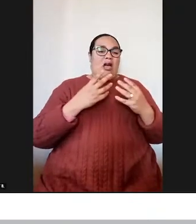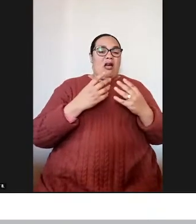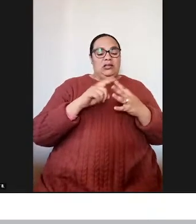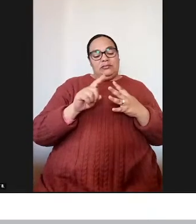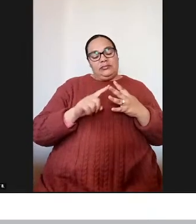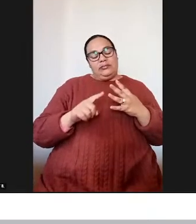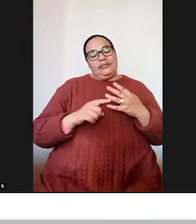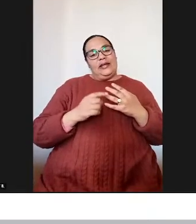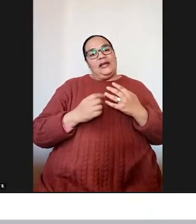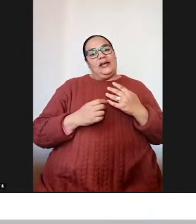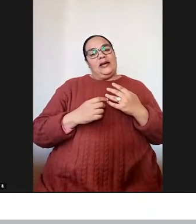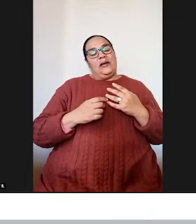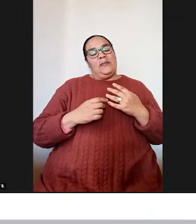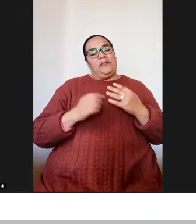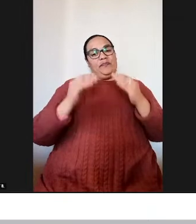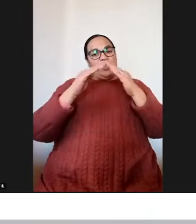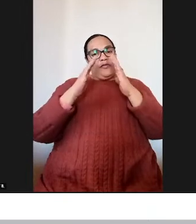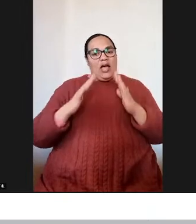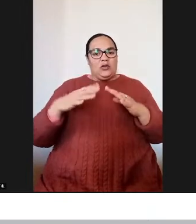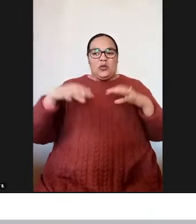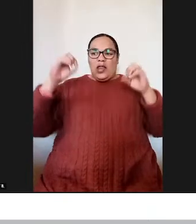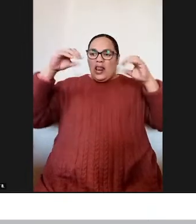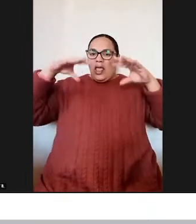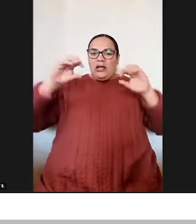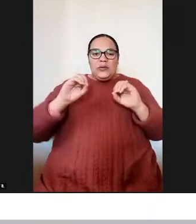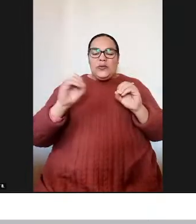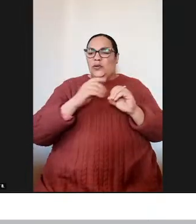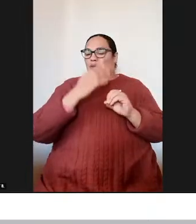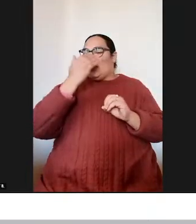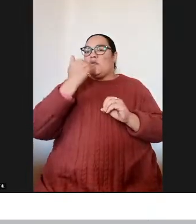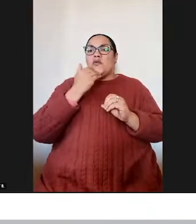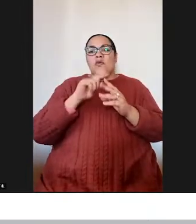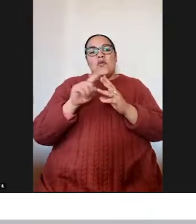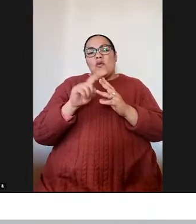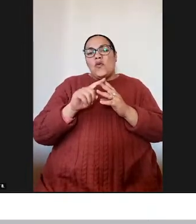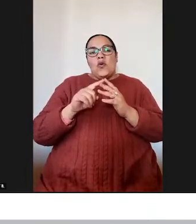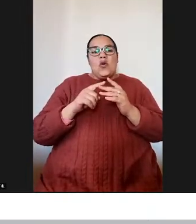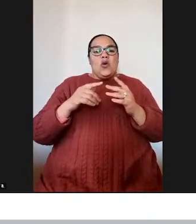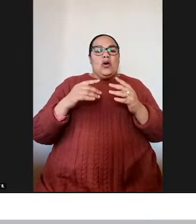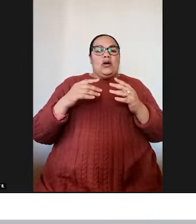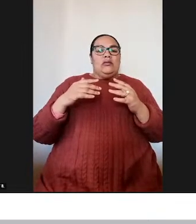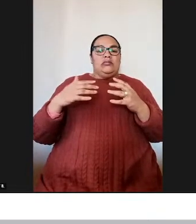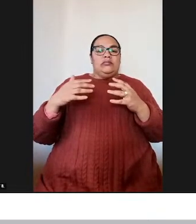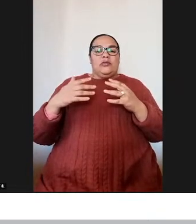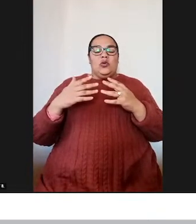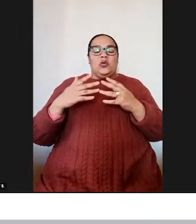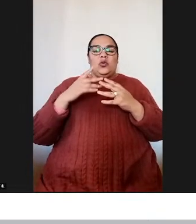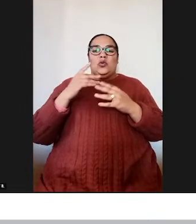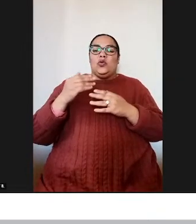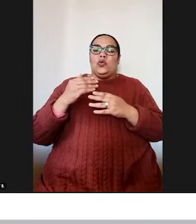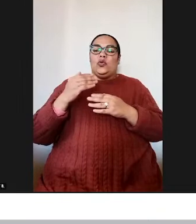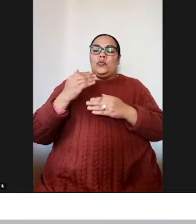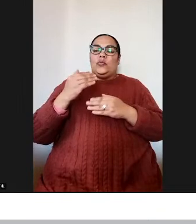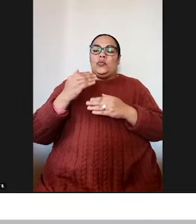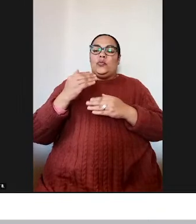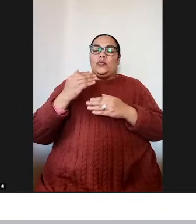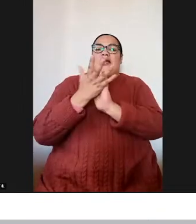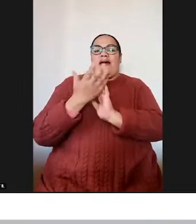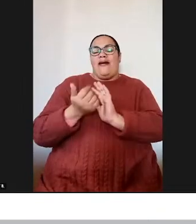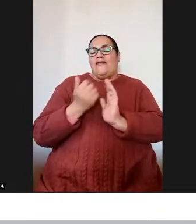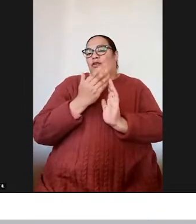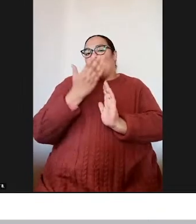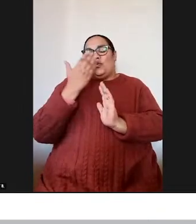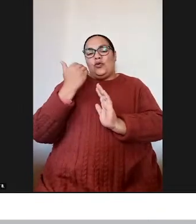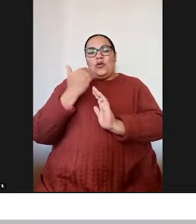the chamber, without lights, you don't know who disturbed the reticulation around the chamber. And this